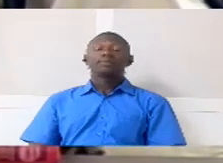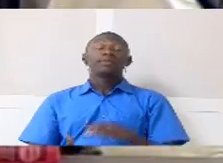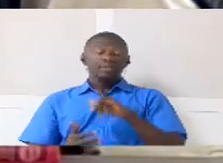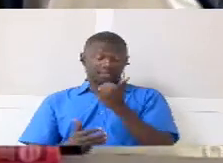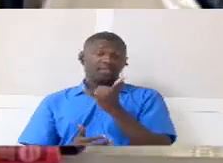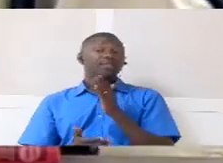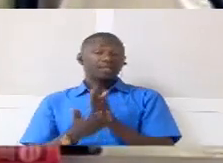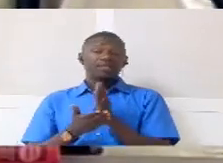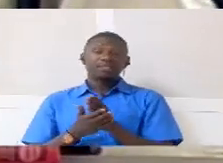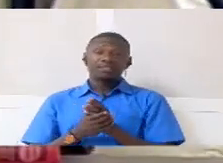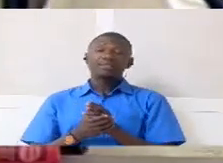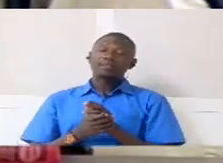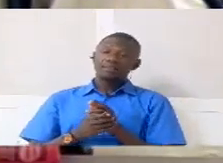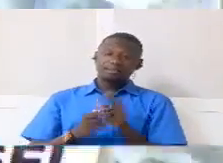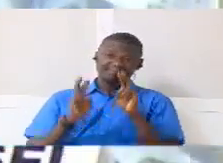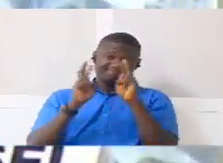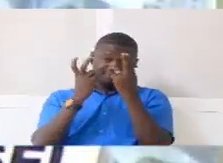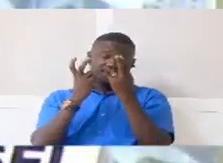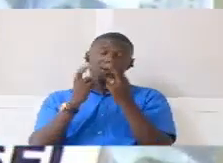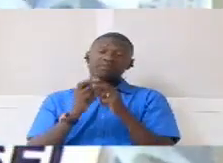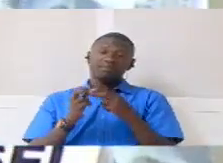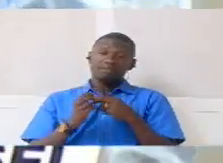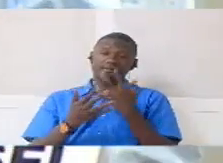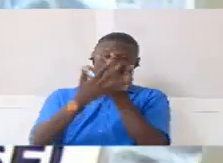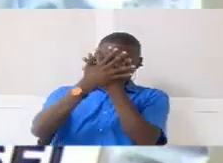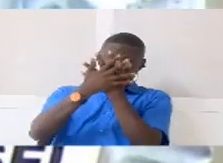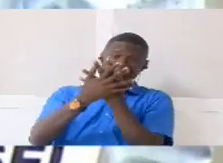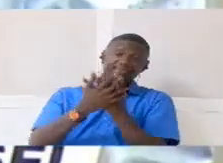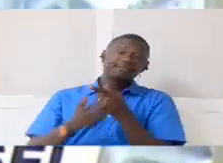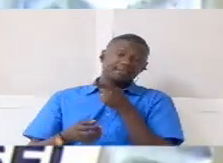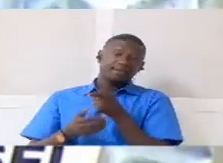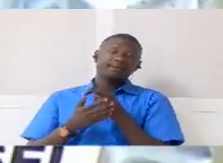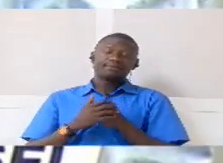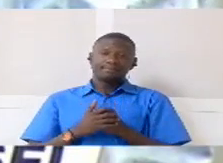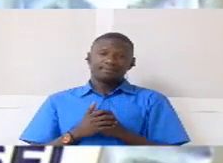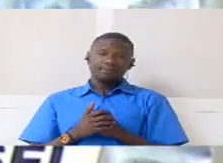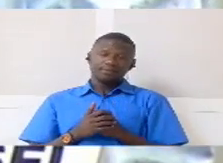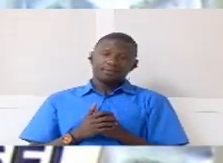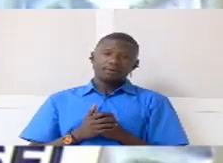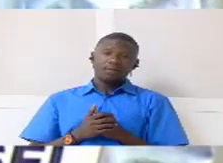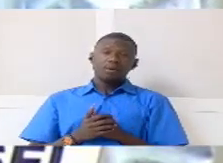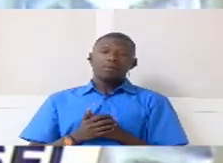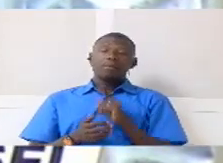That is the motto of the prisons. But in reality, between